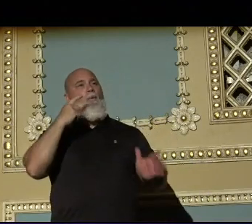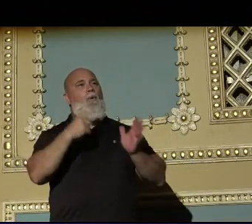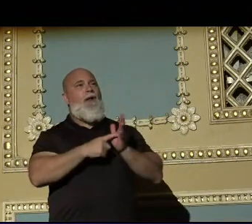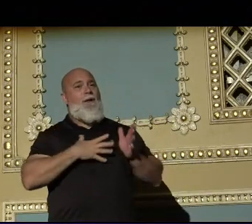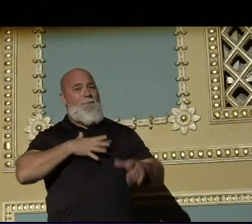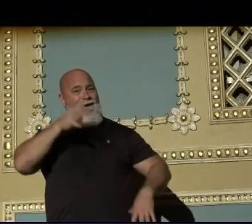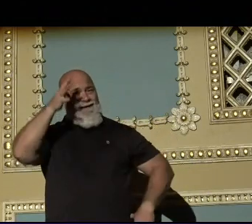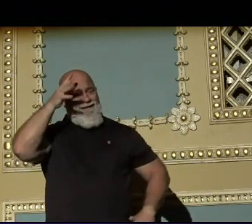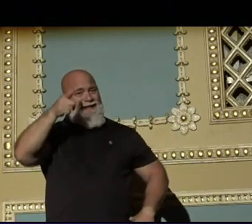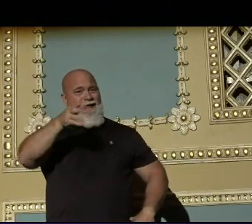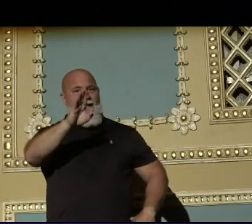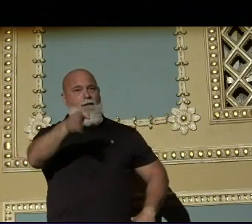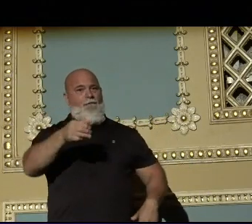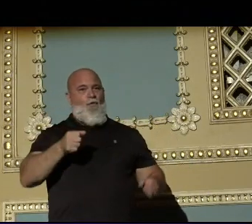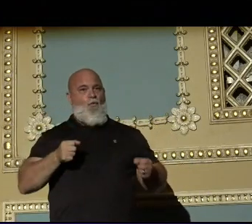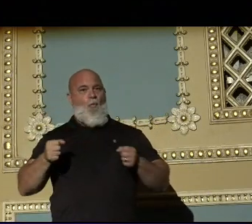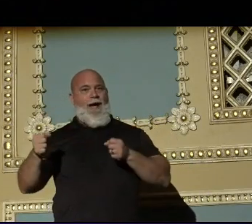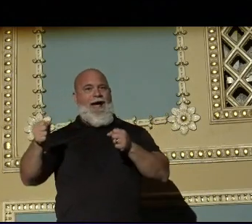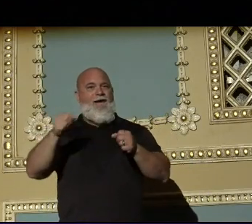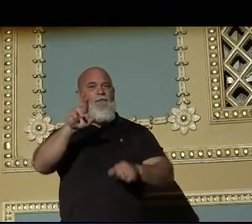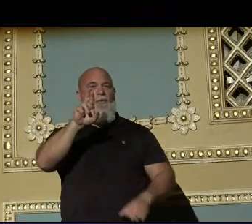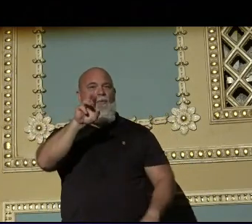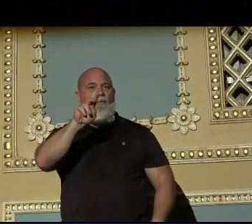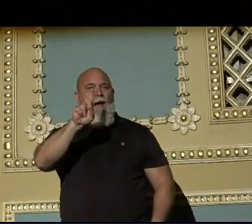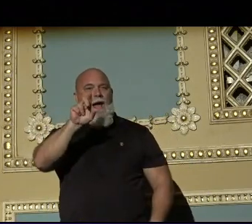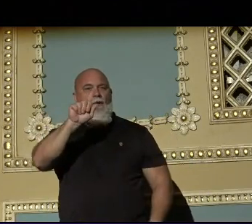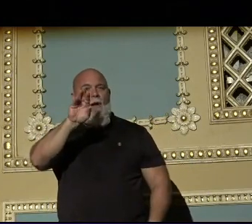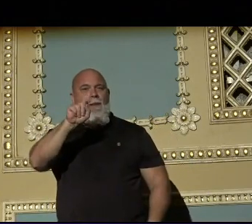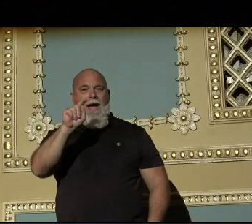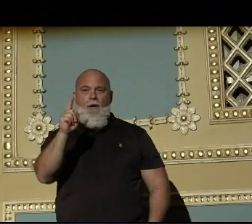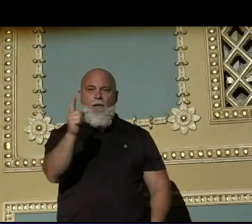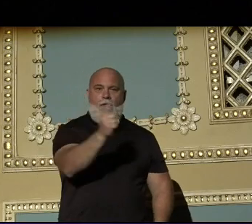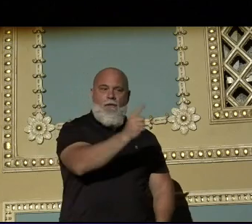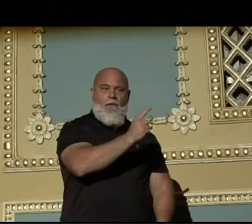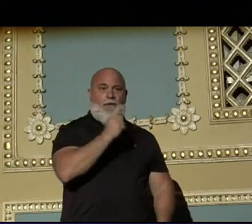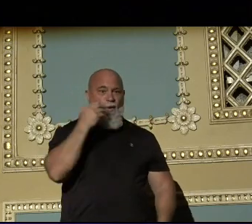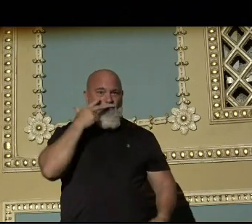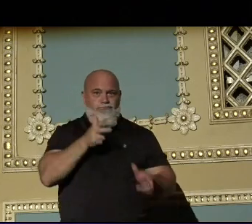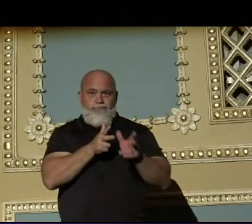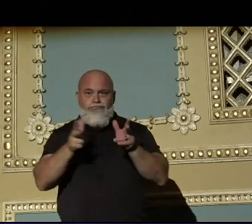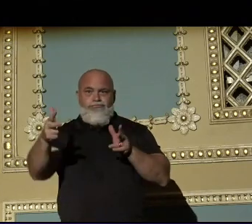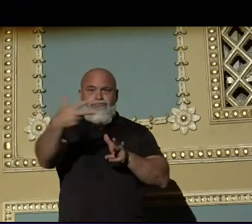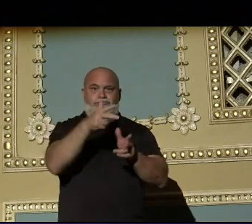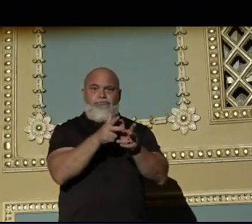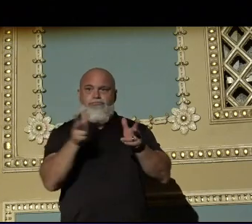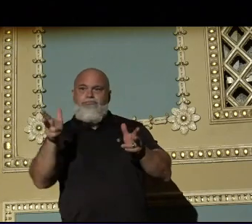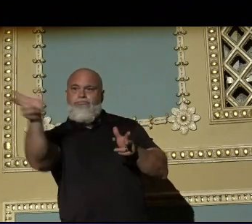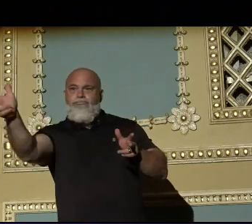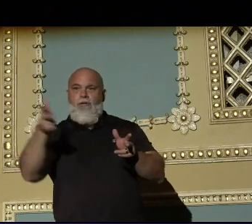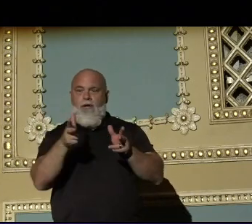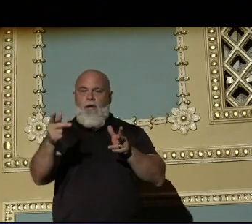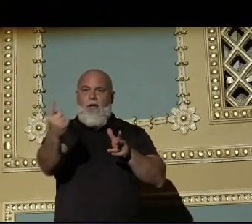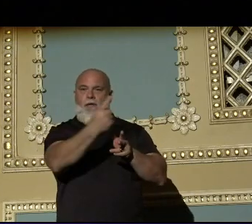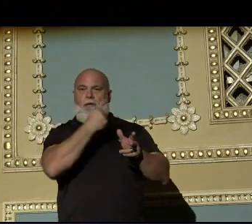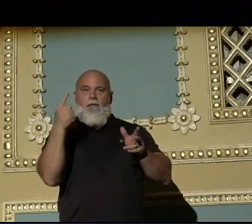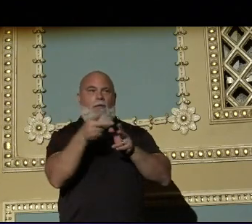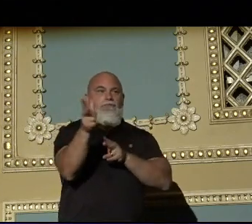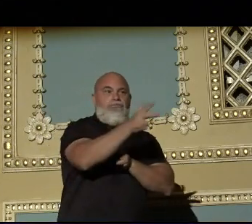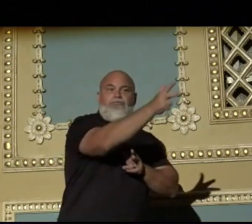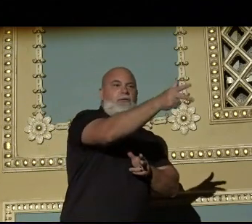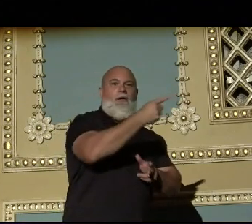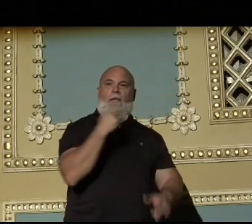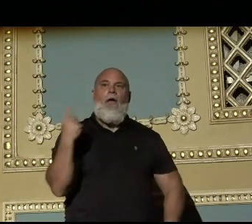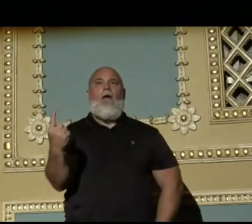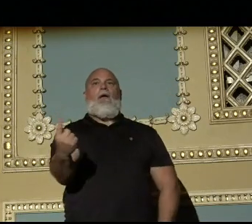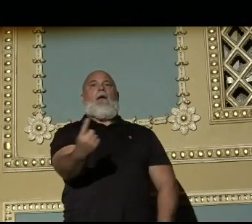never driven in a roundabout before. This was his first time. And we just kept circling around and around and